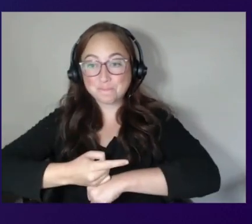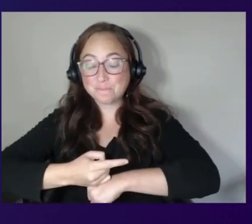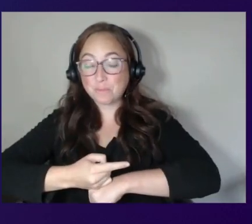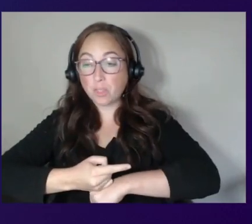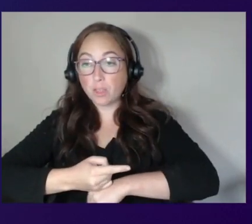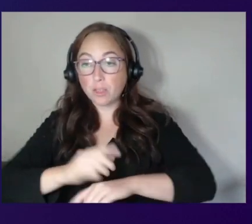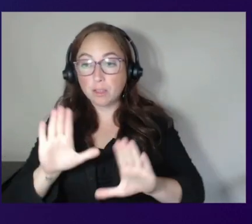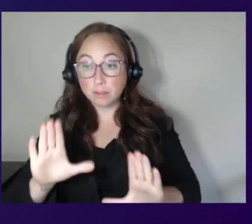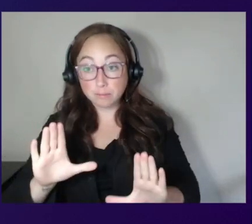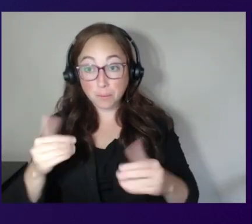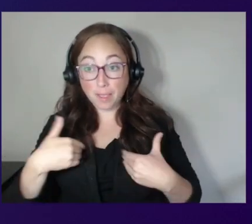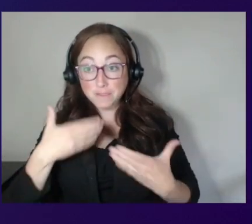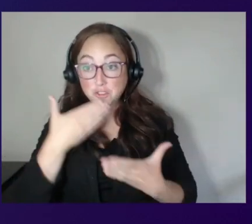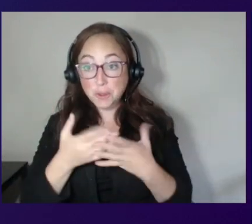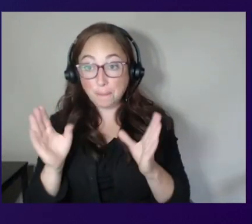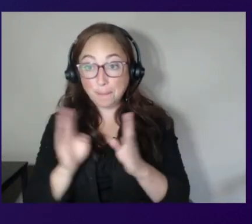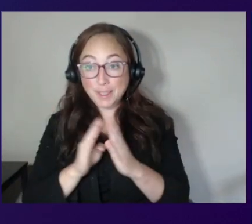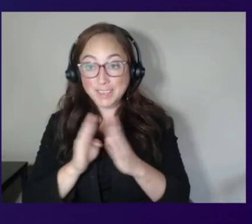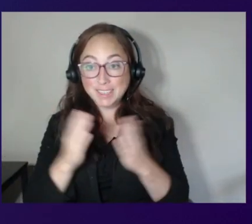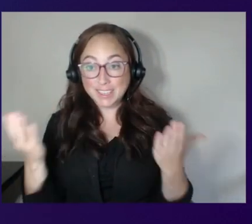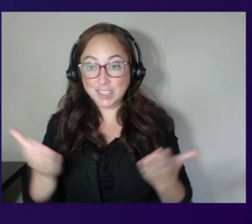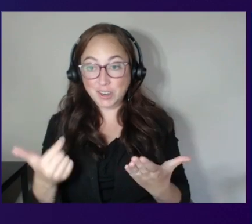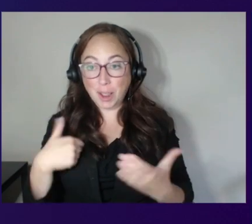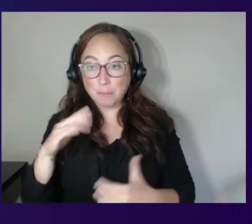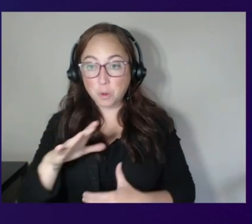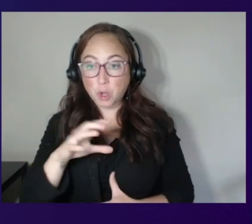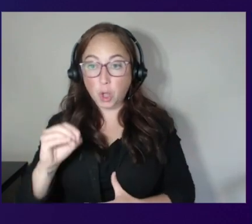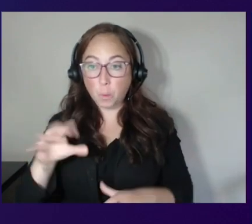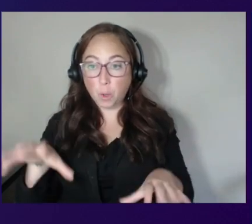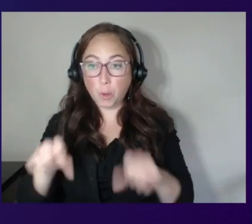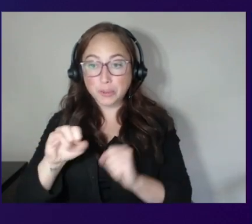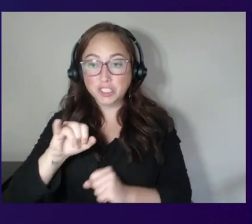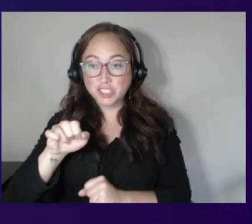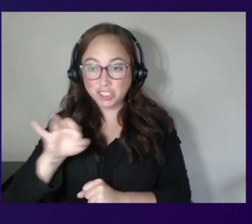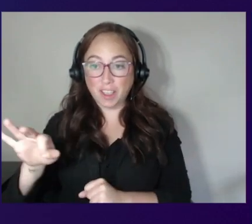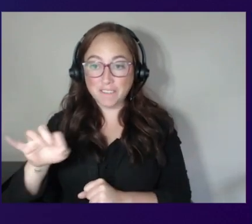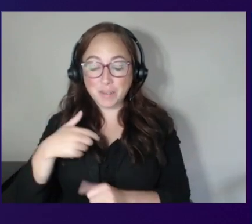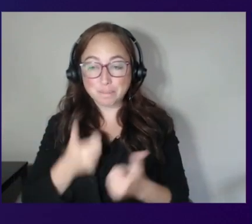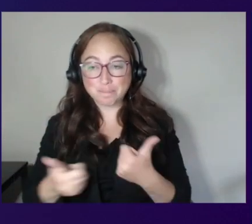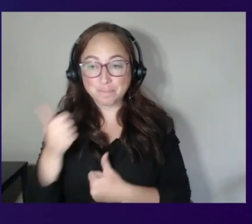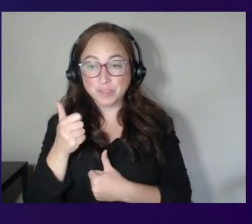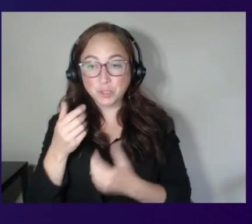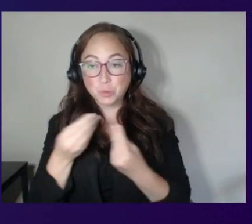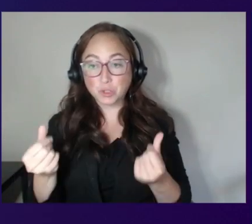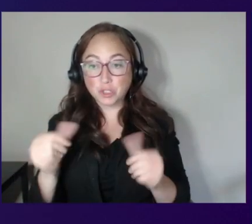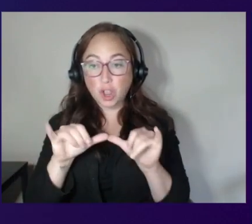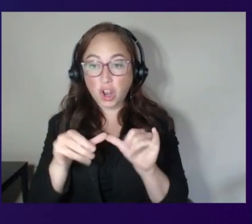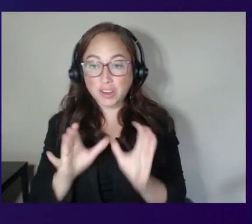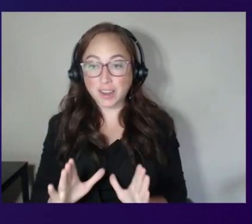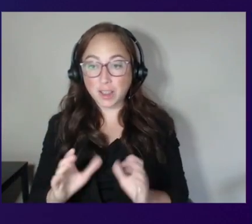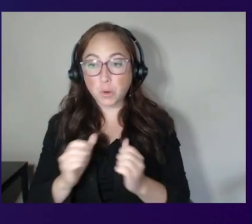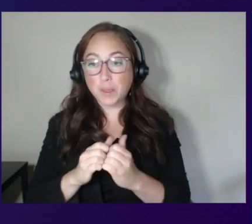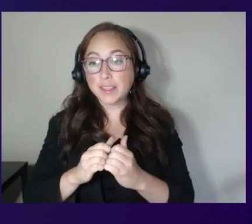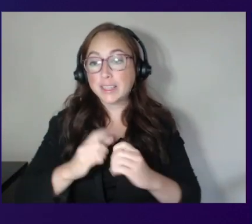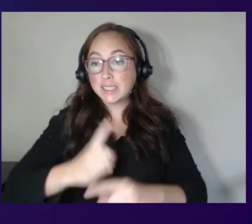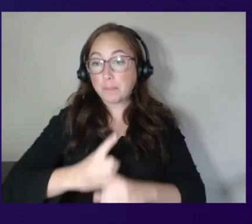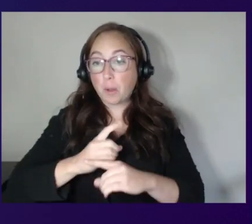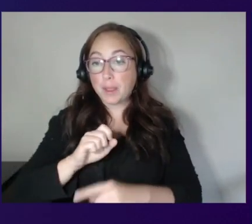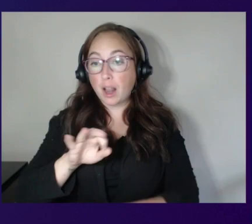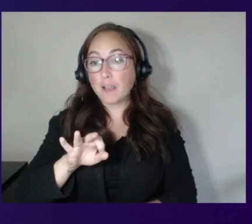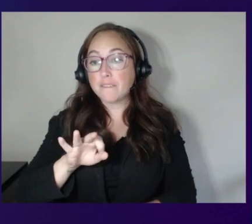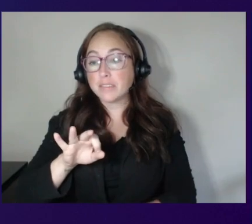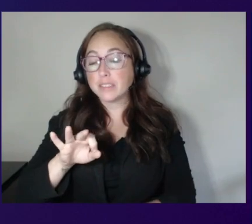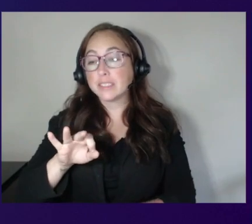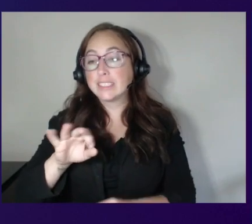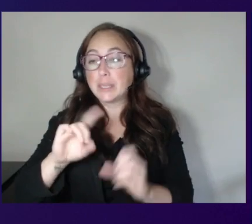really good segment here. I am your co-host, Jeff Marushak. I'm a Senior Solutions Architect with our Department of Defense Air Force team. We are